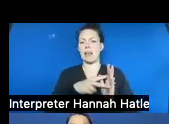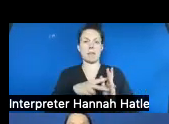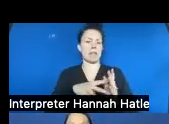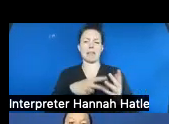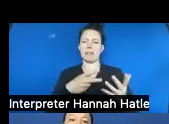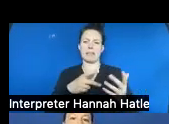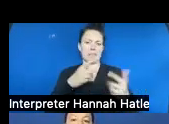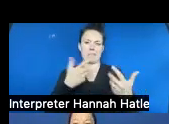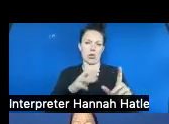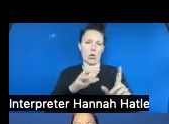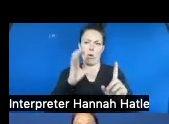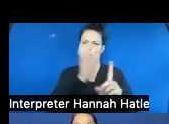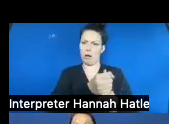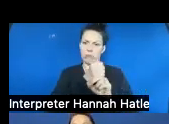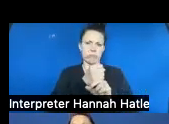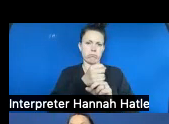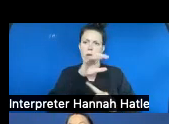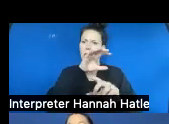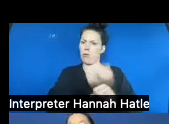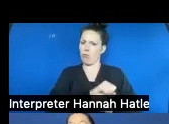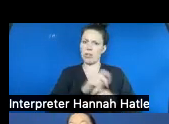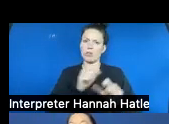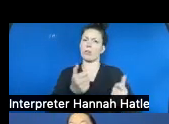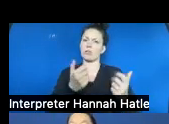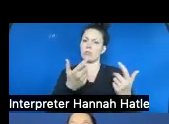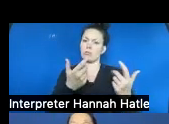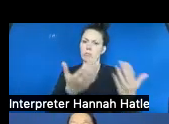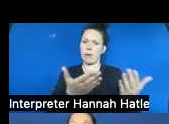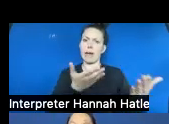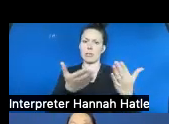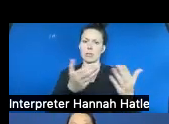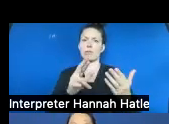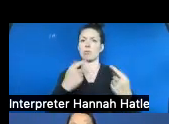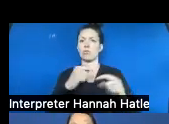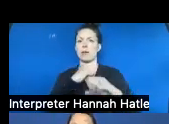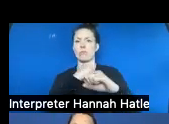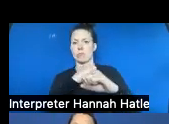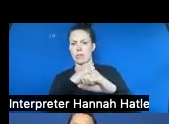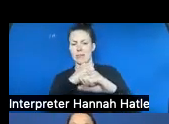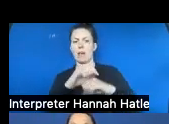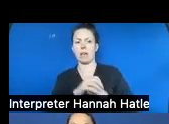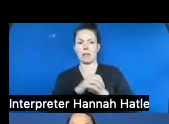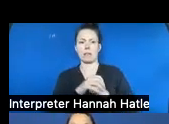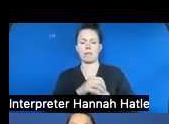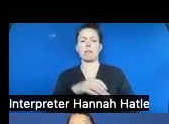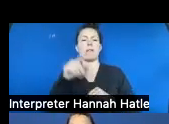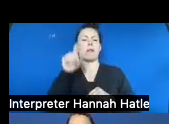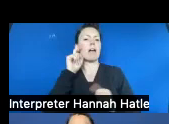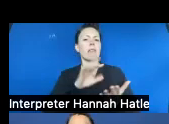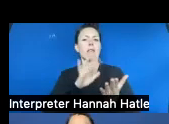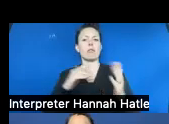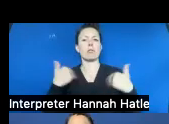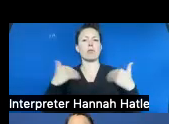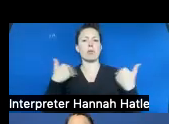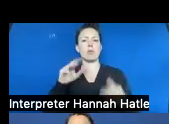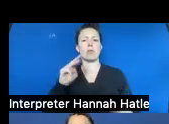They should be protected and provide services to. They also added sexually exploited youth into the